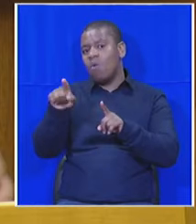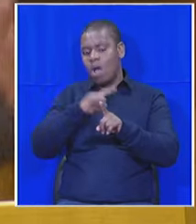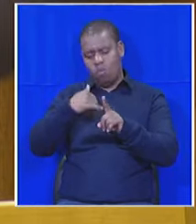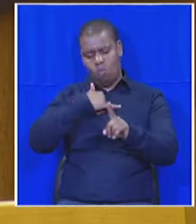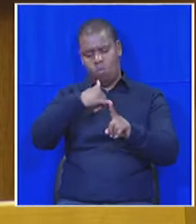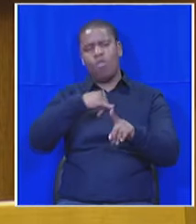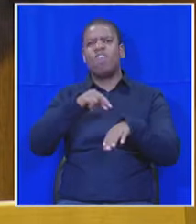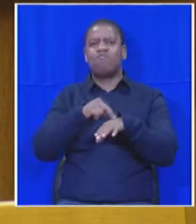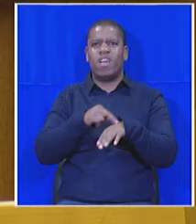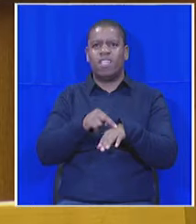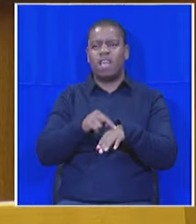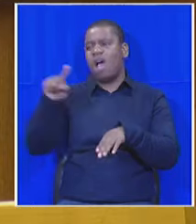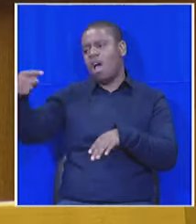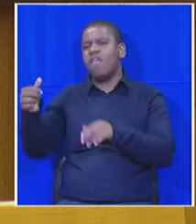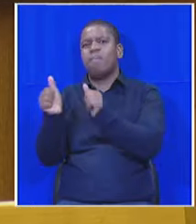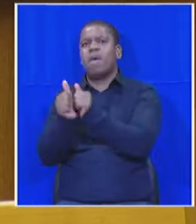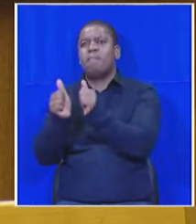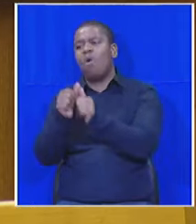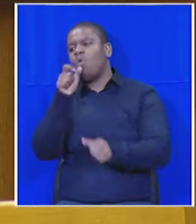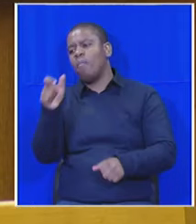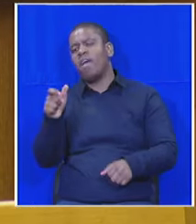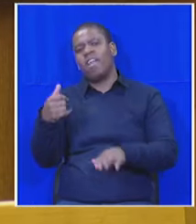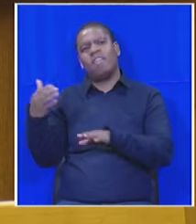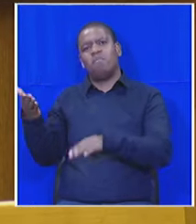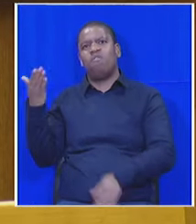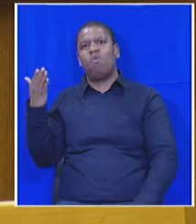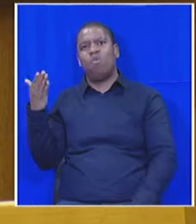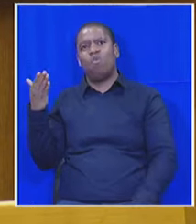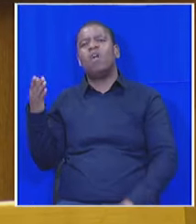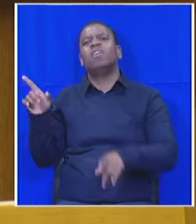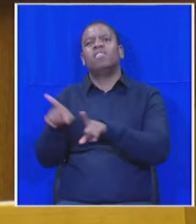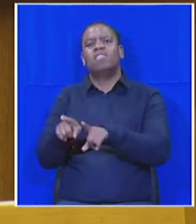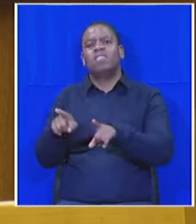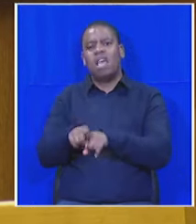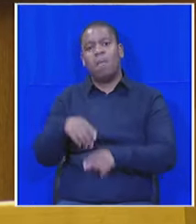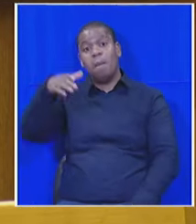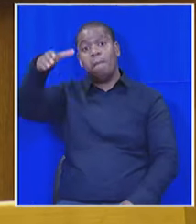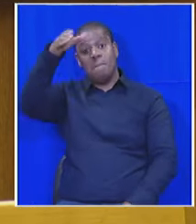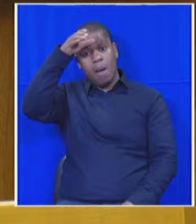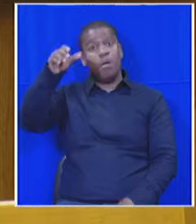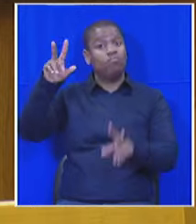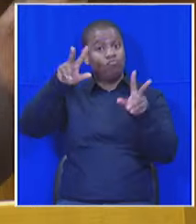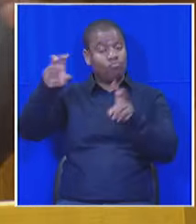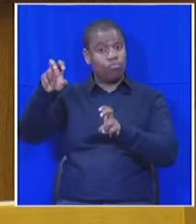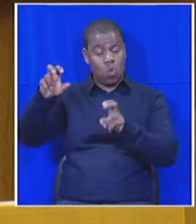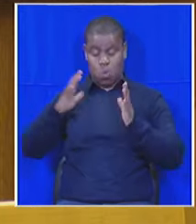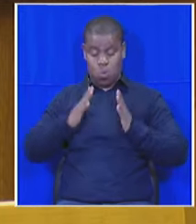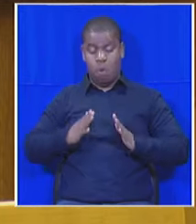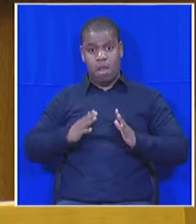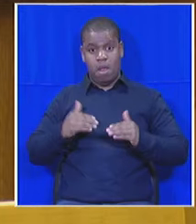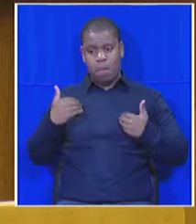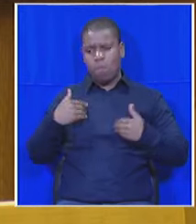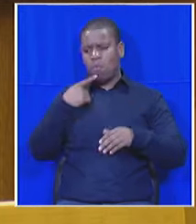Alliance. And the other member who commented earlier on seems to be an expert on that part of the human body. He seems to be using